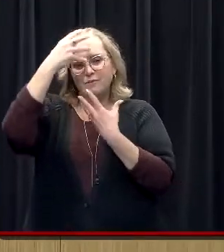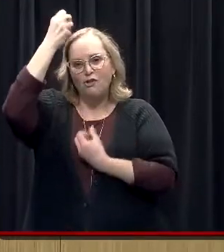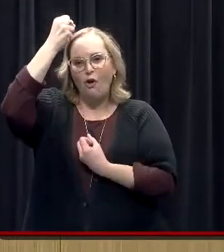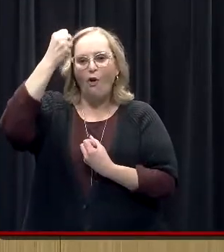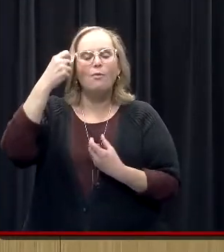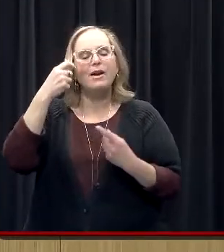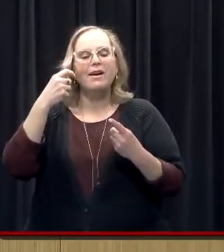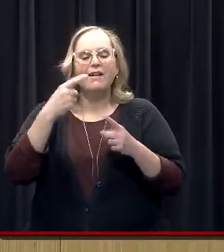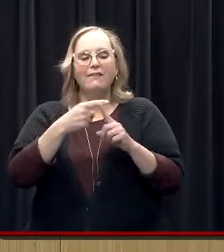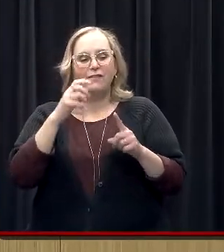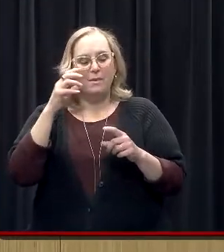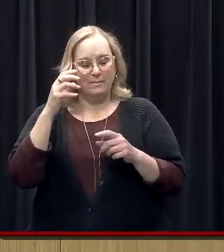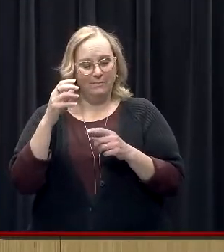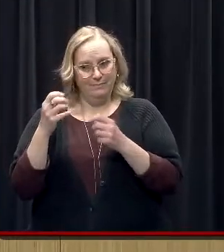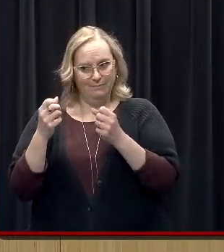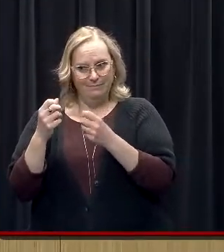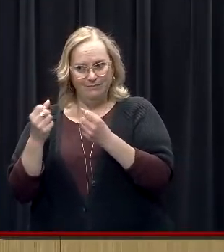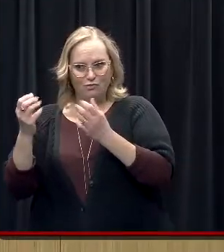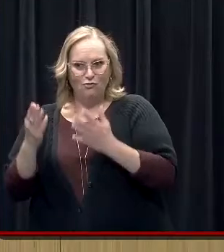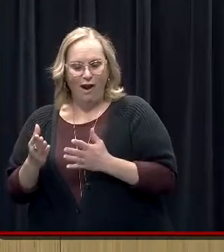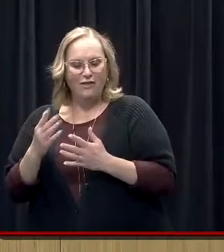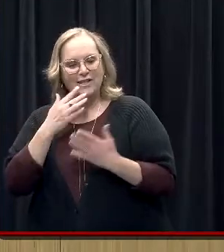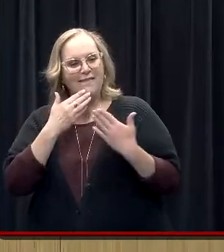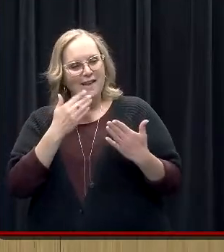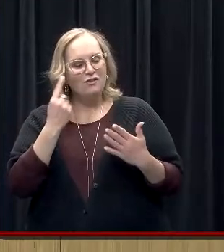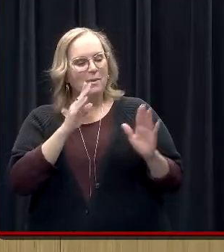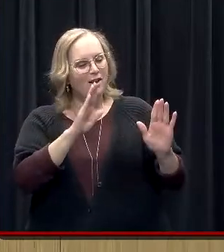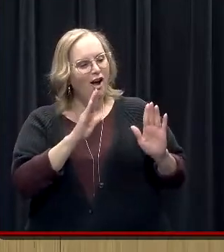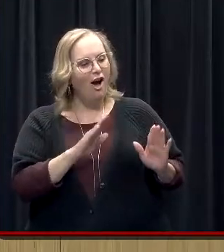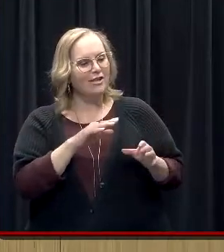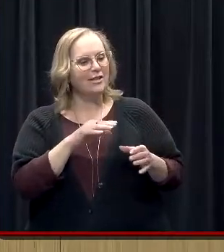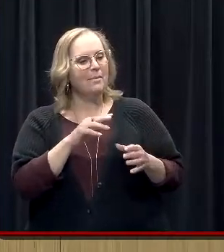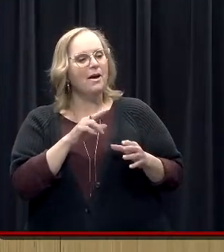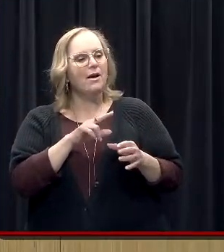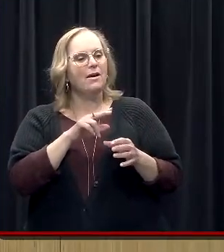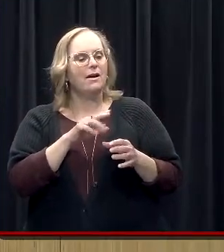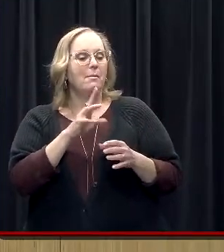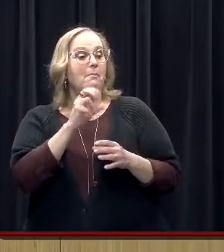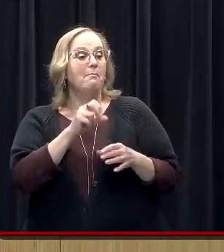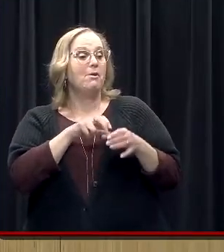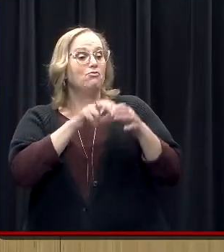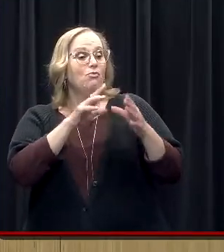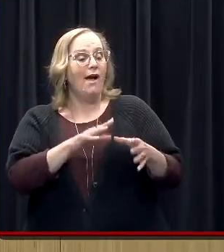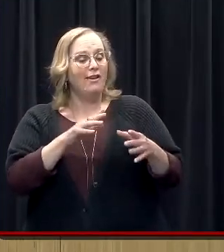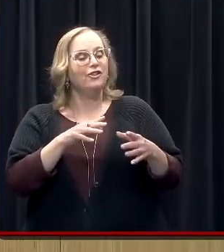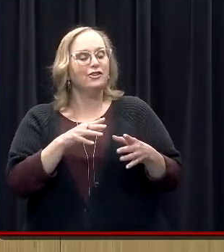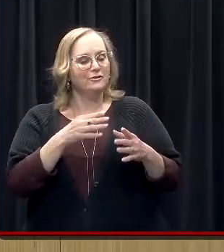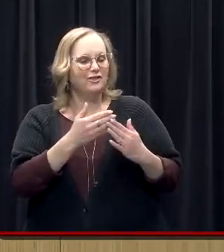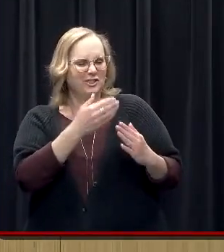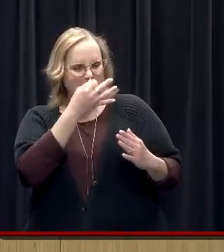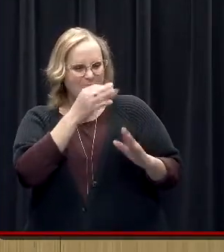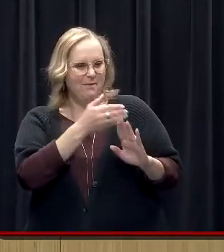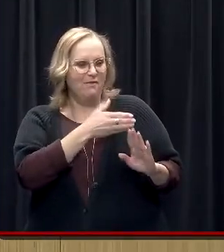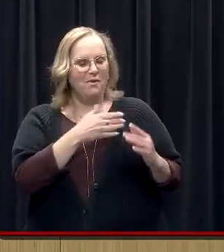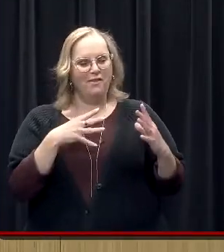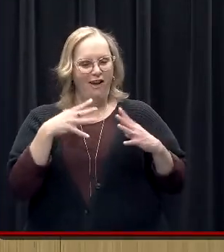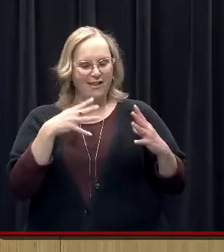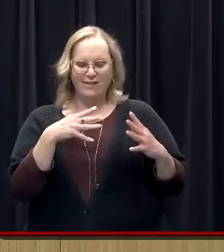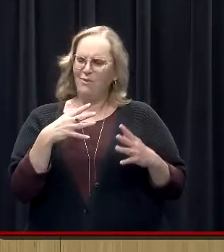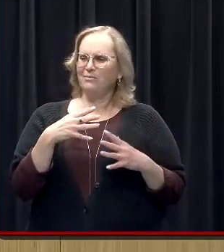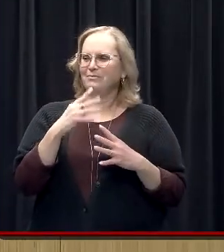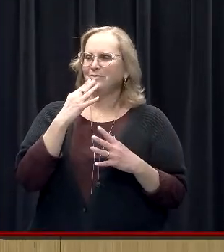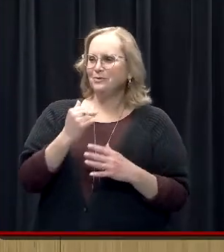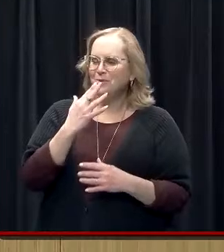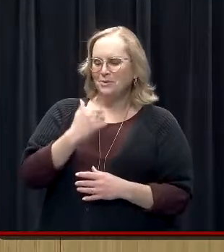bus rider right before the holidays. And so just thinking about that and how they've had that, and it's really just